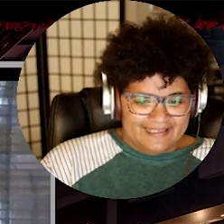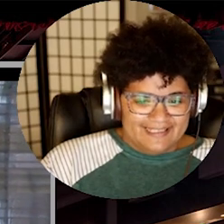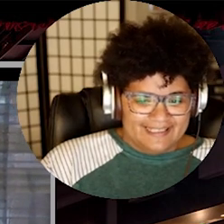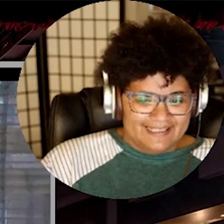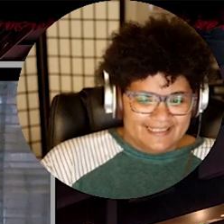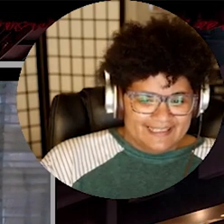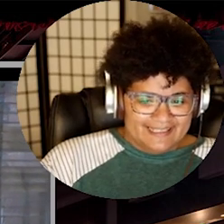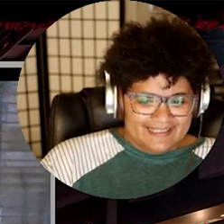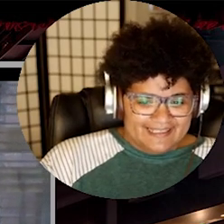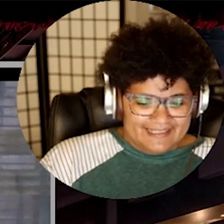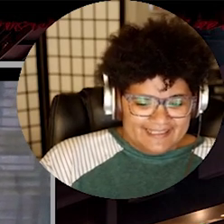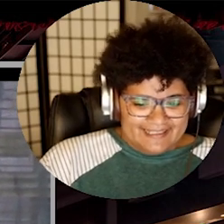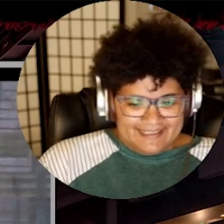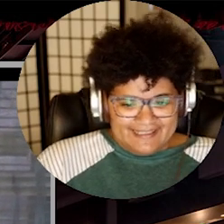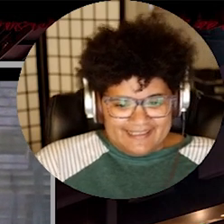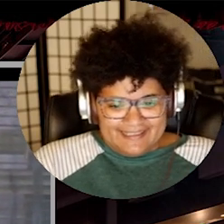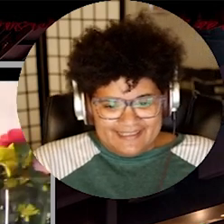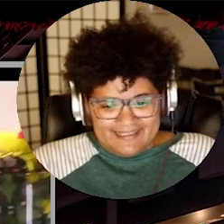Oh,